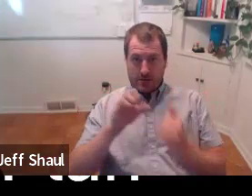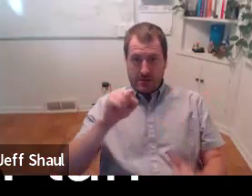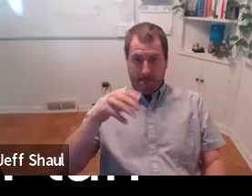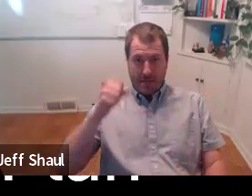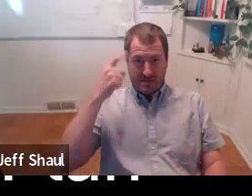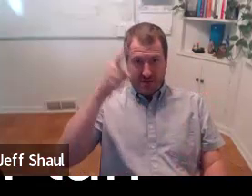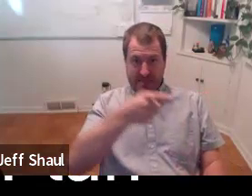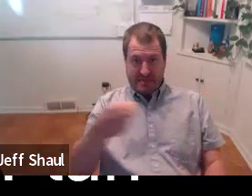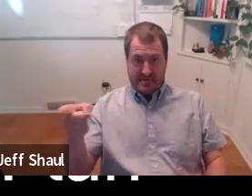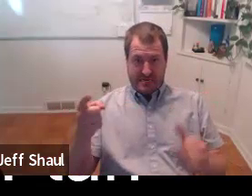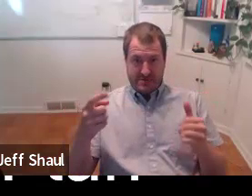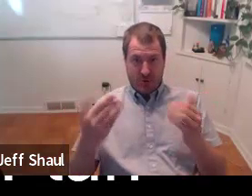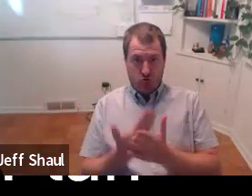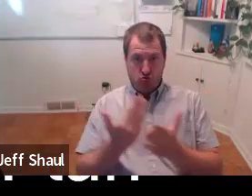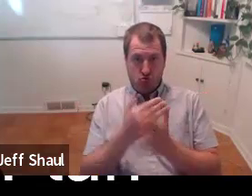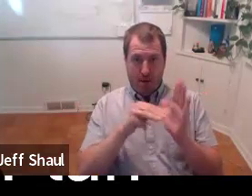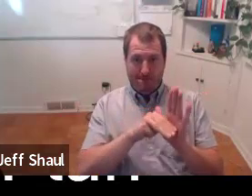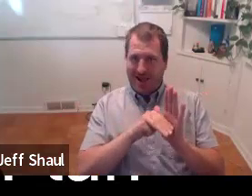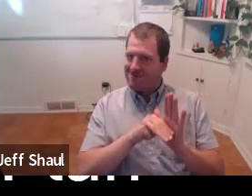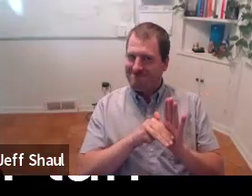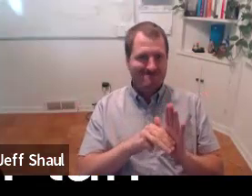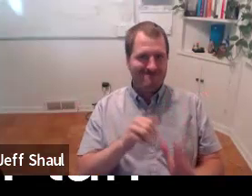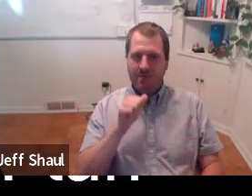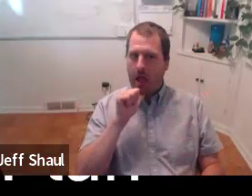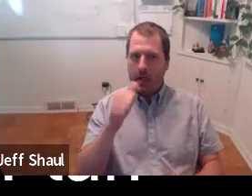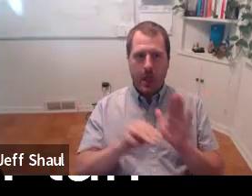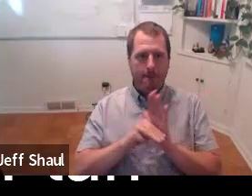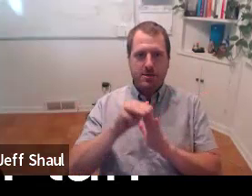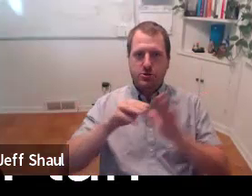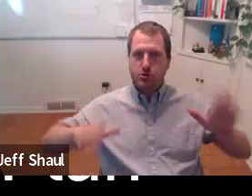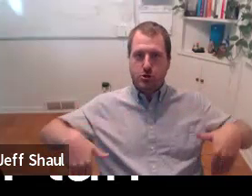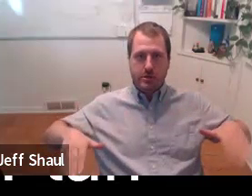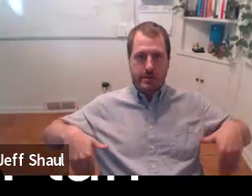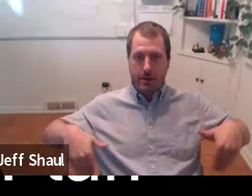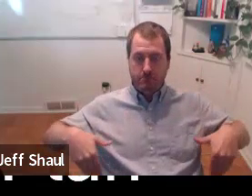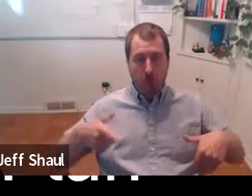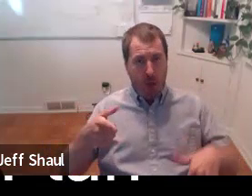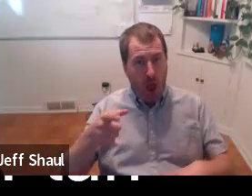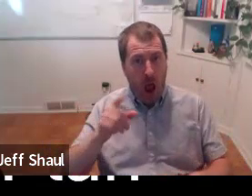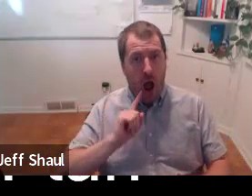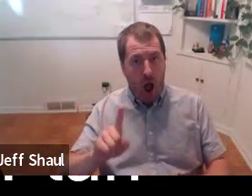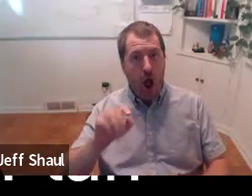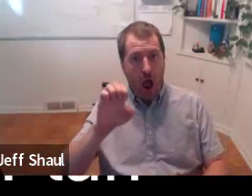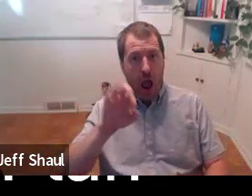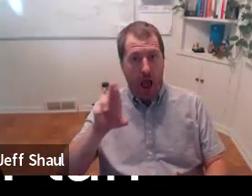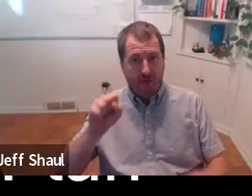today, the technical specs for the new models, they're not